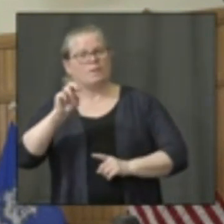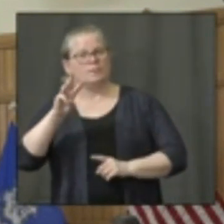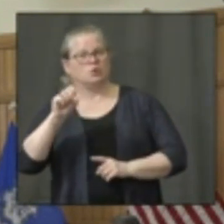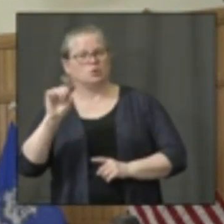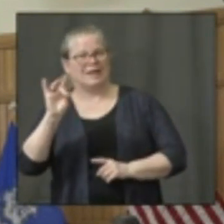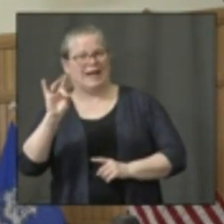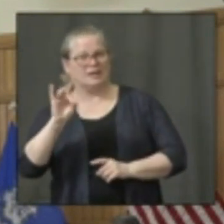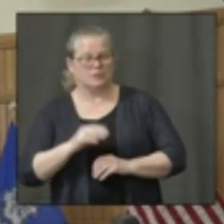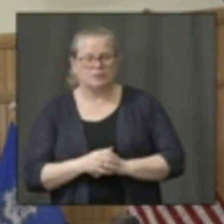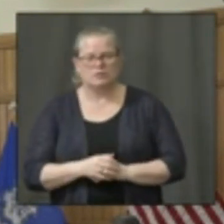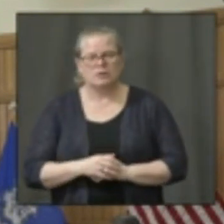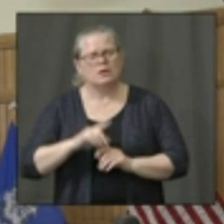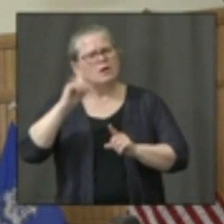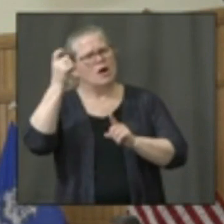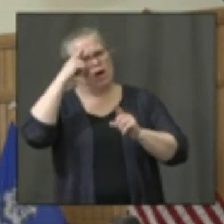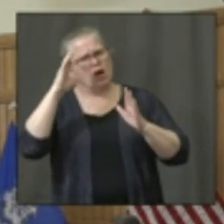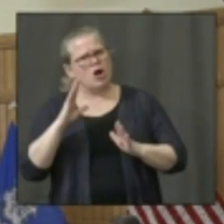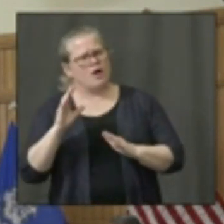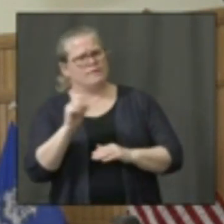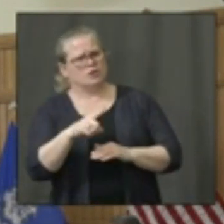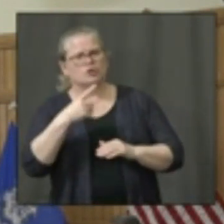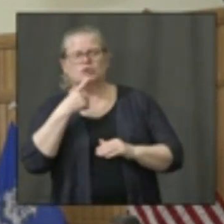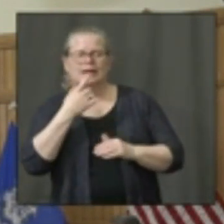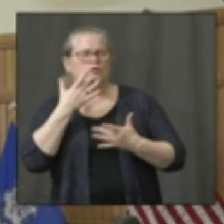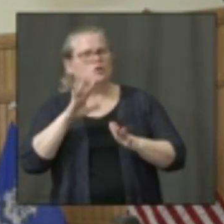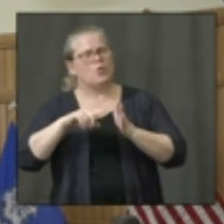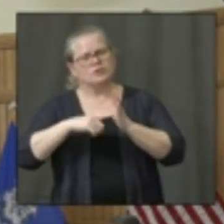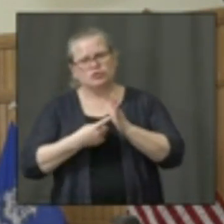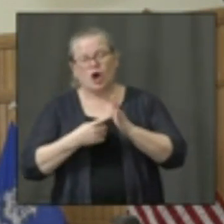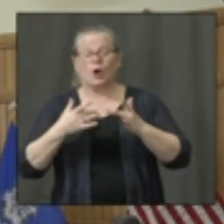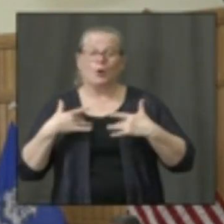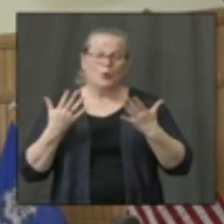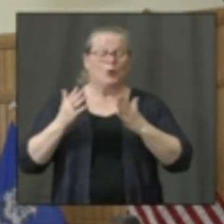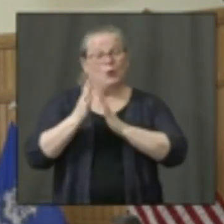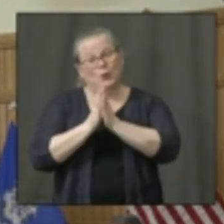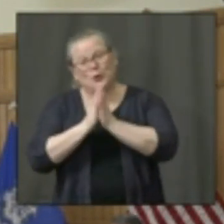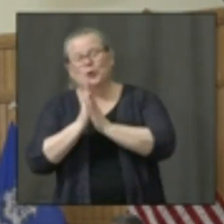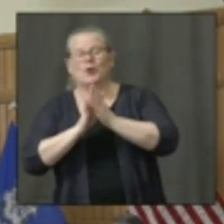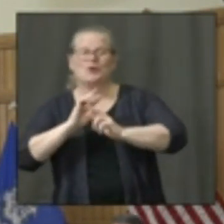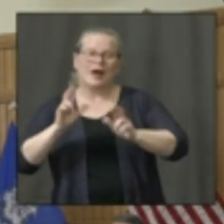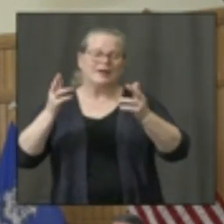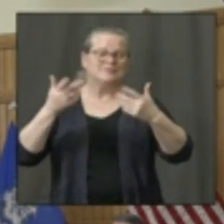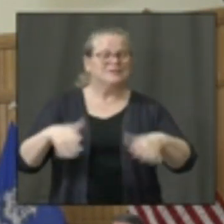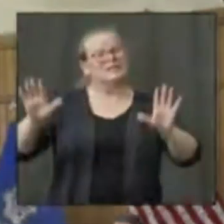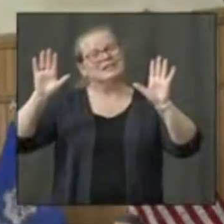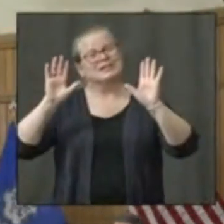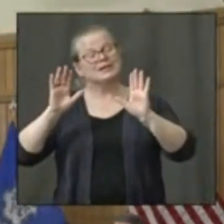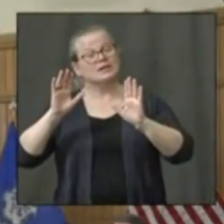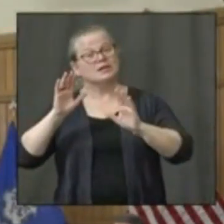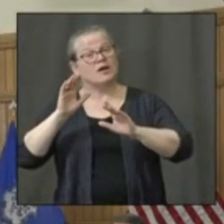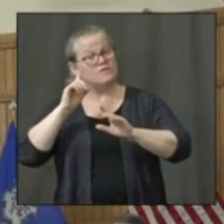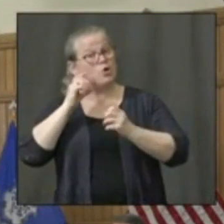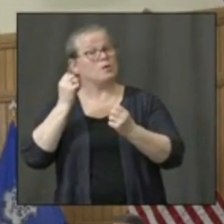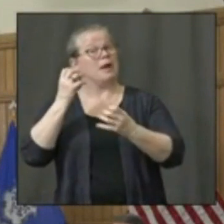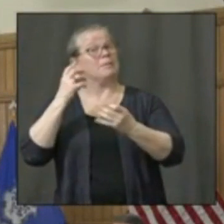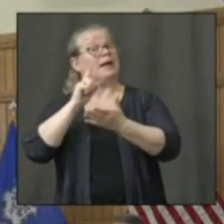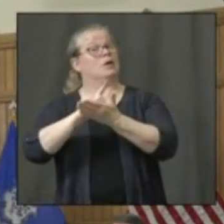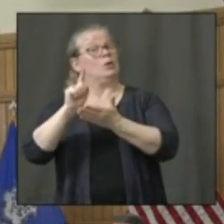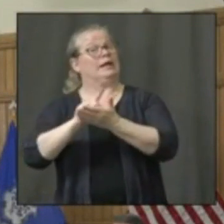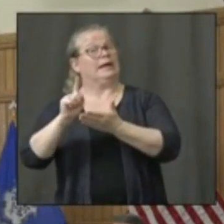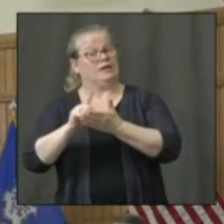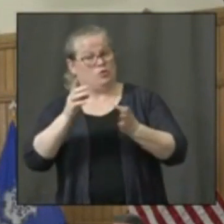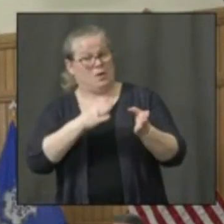Governor, you said you didn't want to start singing Happy Days Are Here Again. You've been planning ahead for the surge for many weeks. Are you planning equally ahead